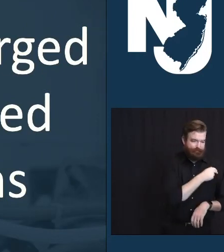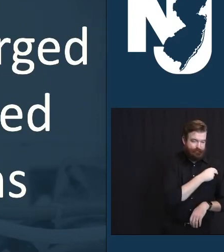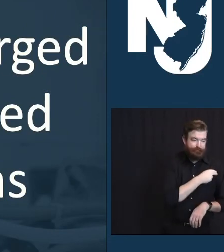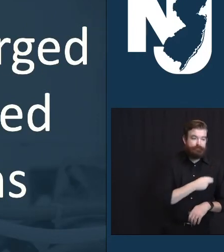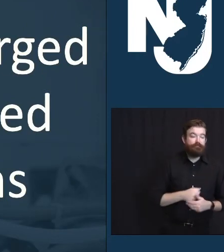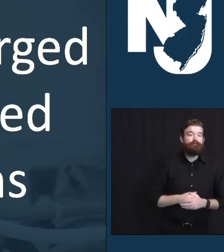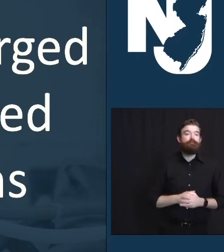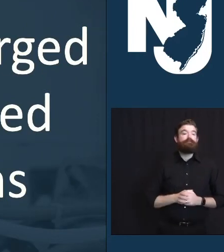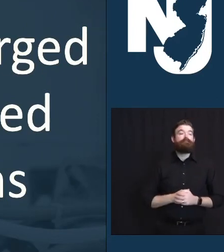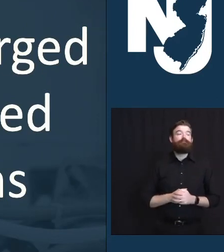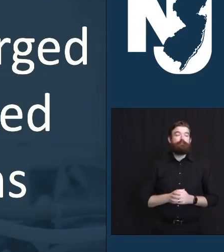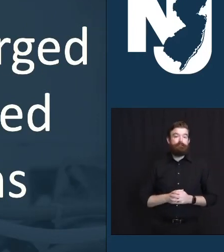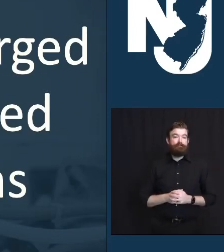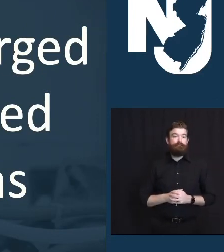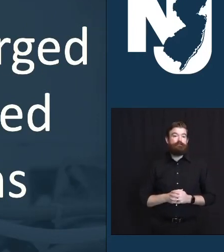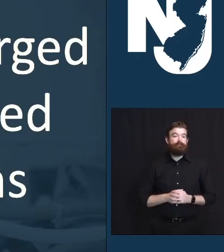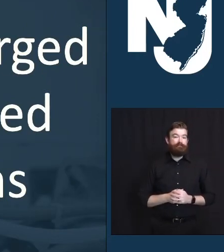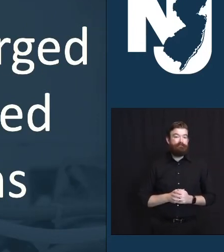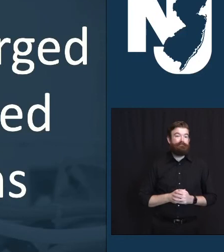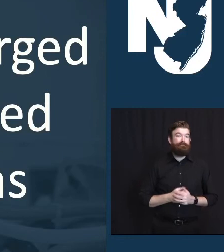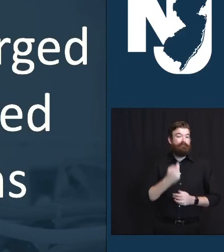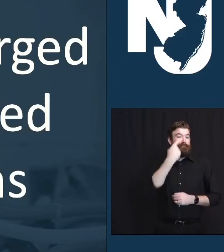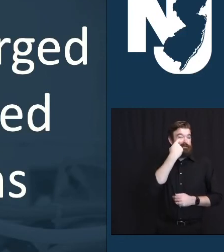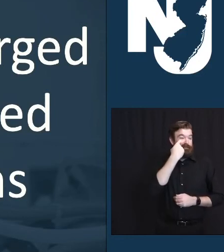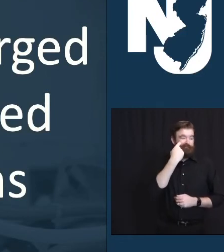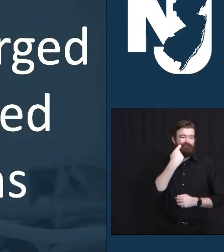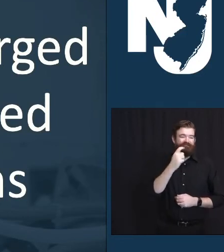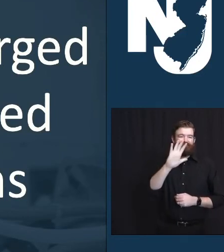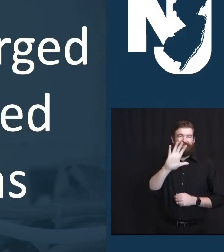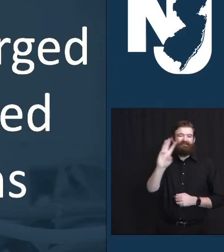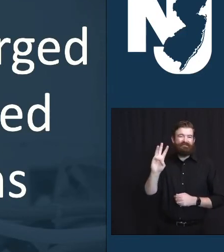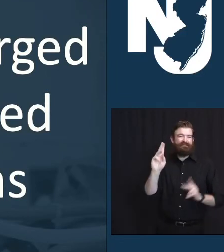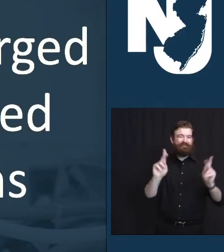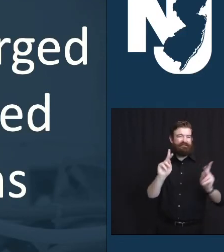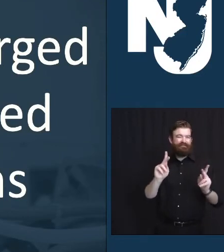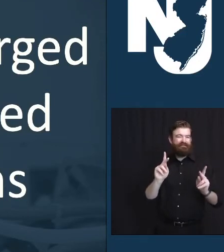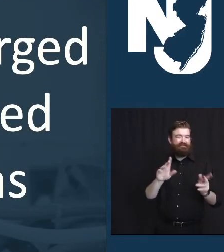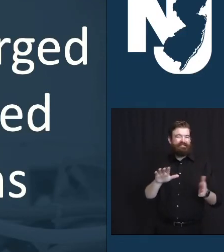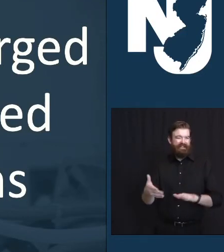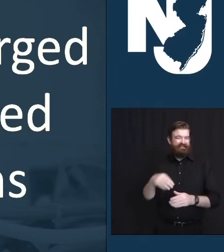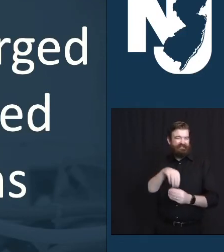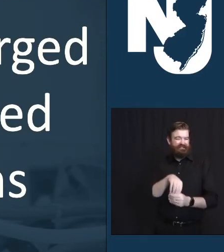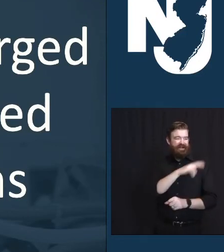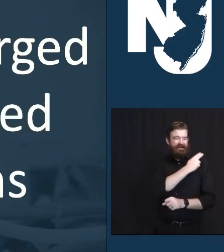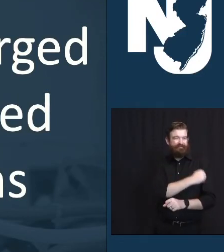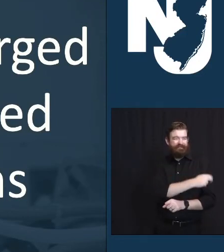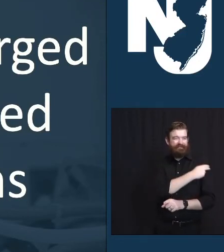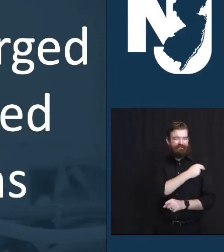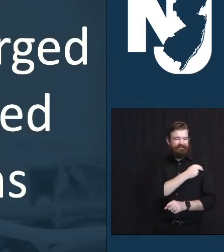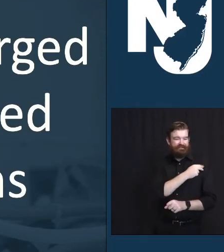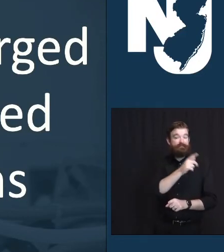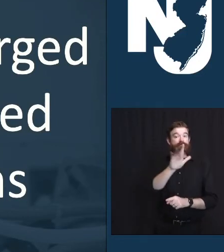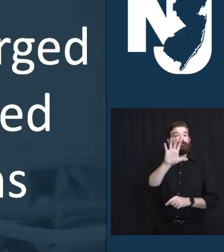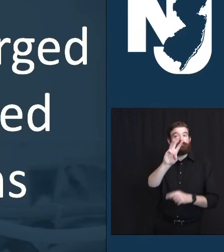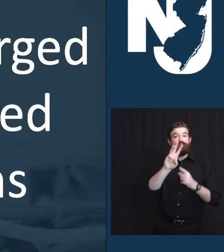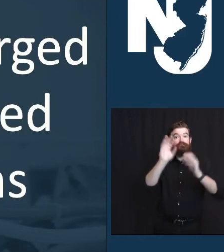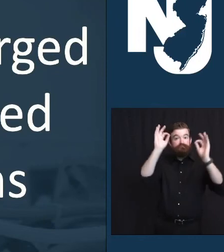even more so, there were 56 reported in-hospital deaths yesterday. Again, this is apples and oranges. These are not yet